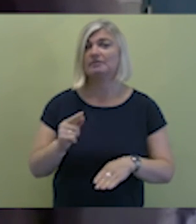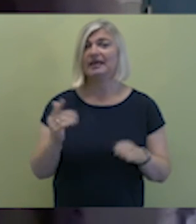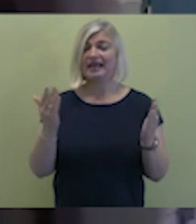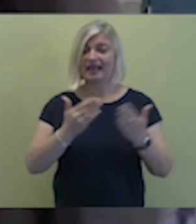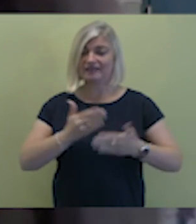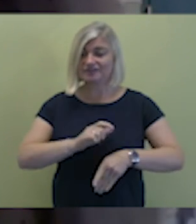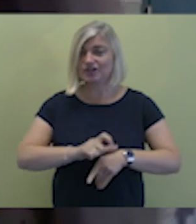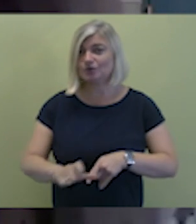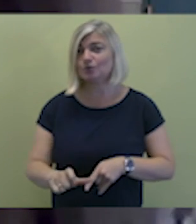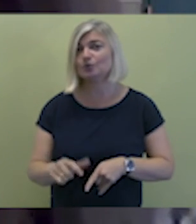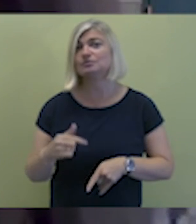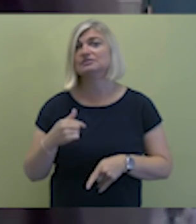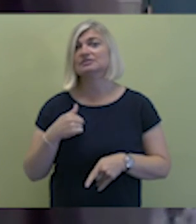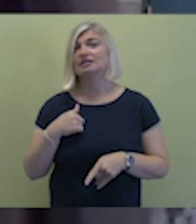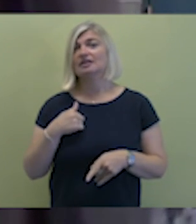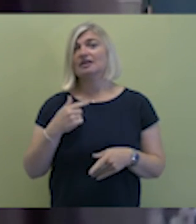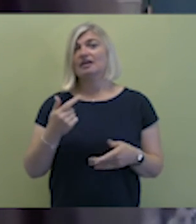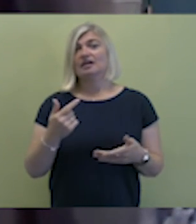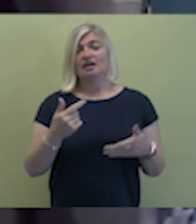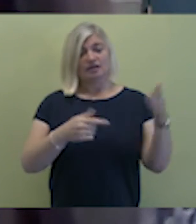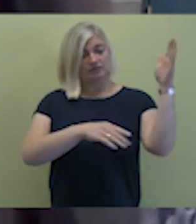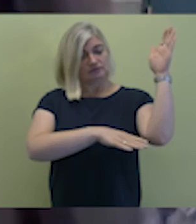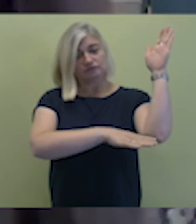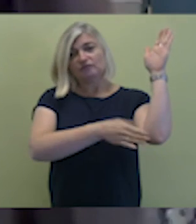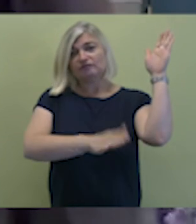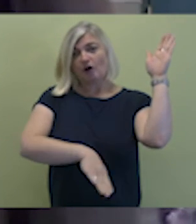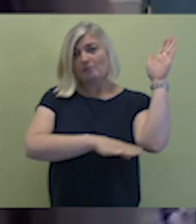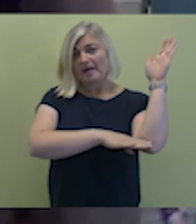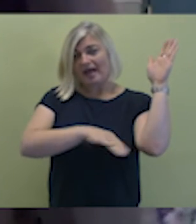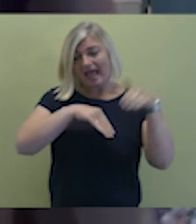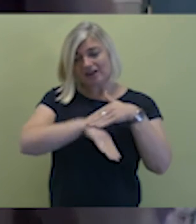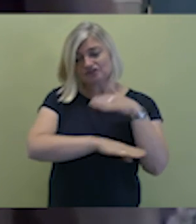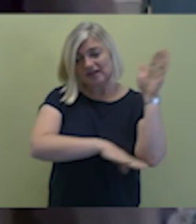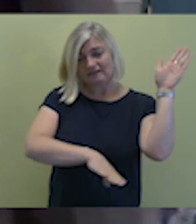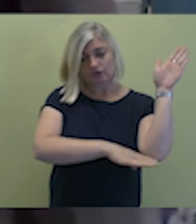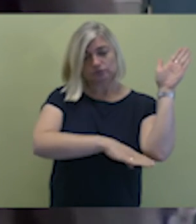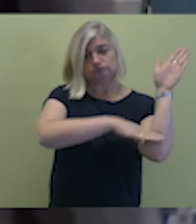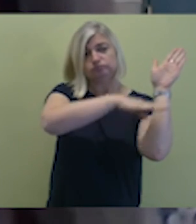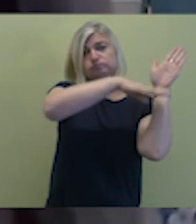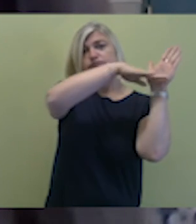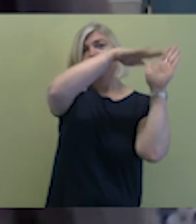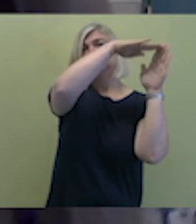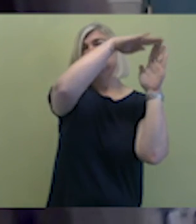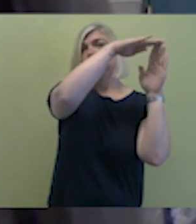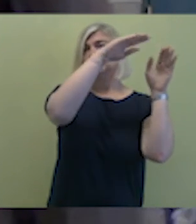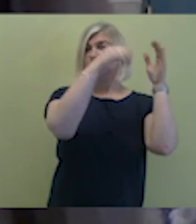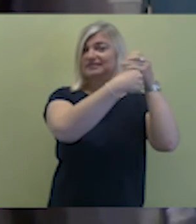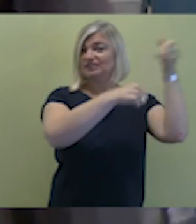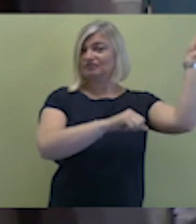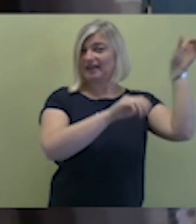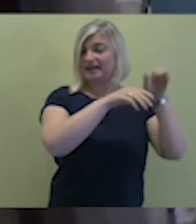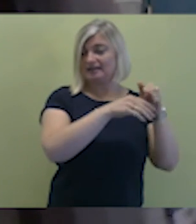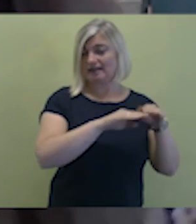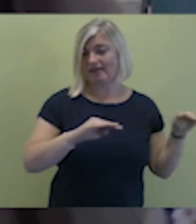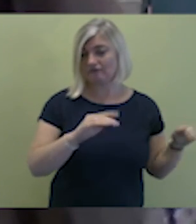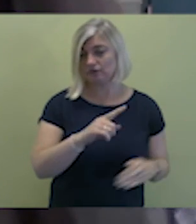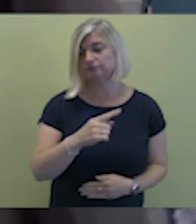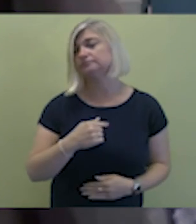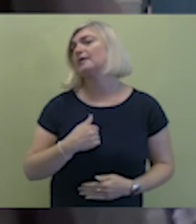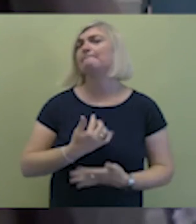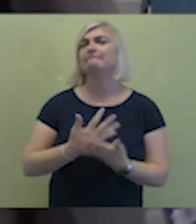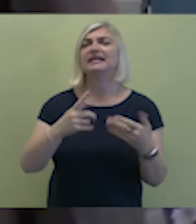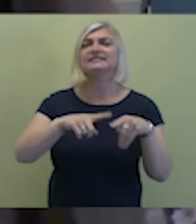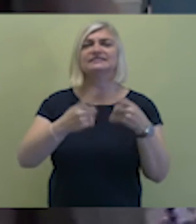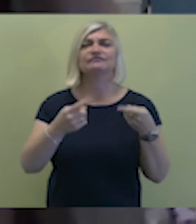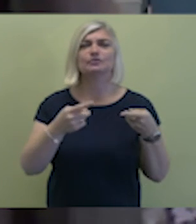to, in a number of cases, full degree level courses. Have a huge range of subjects to choose from. Lots of different areas, different